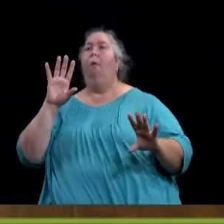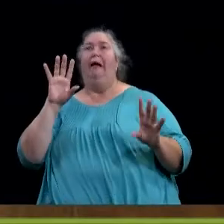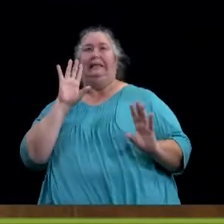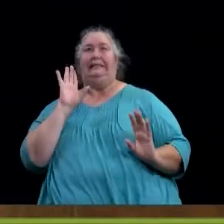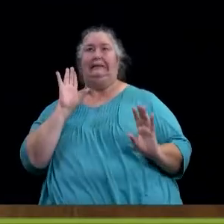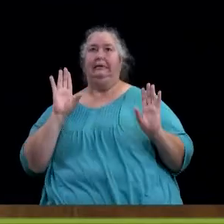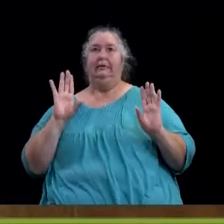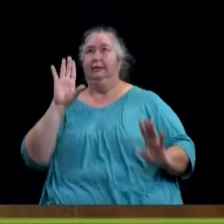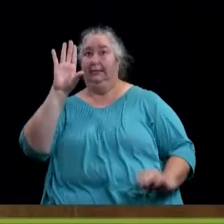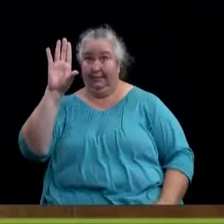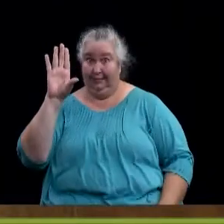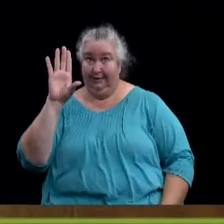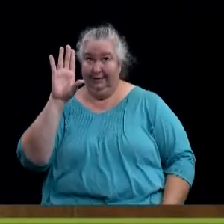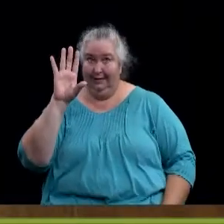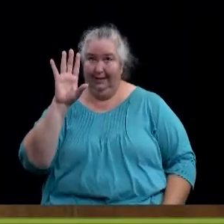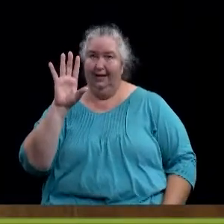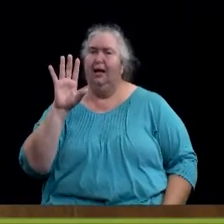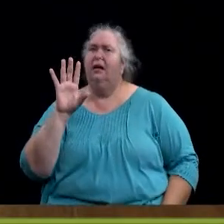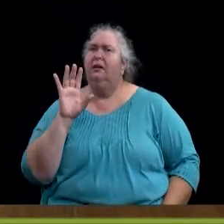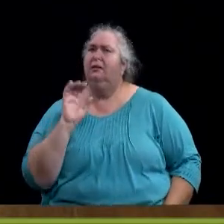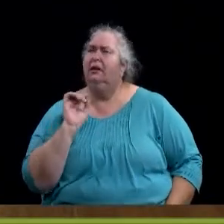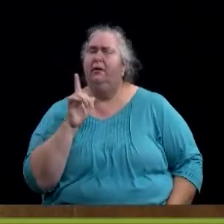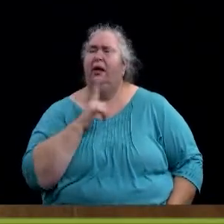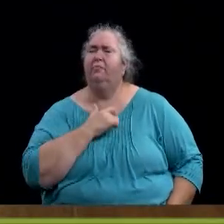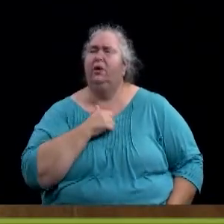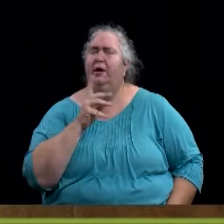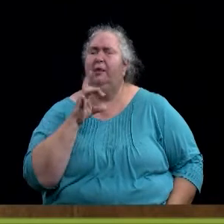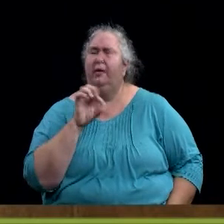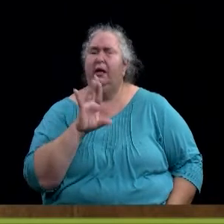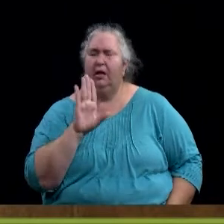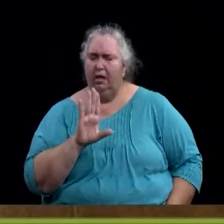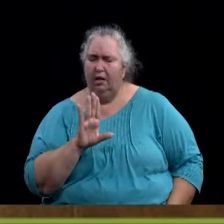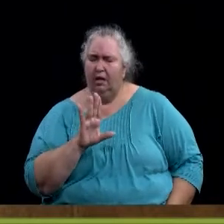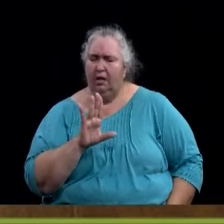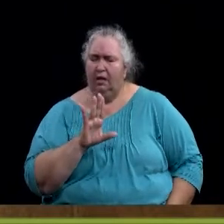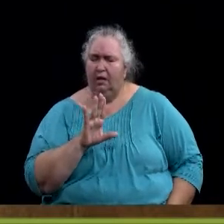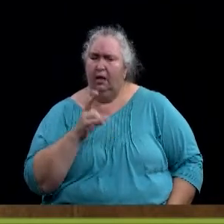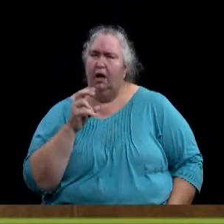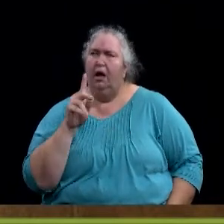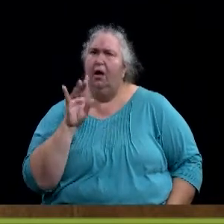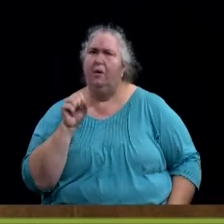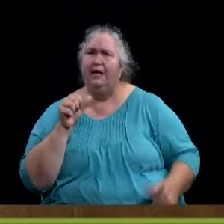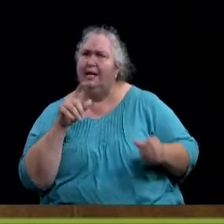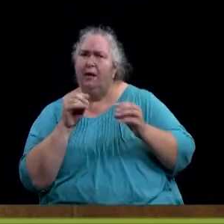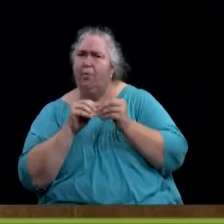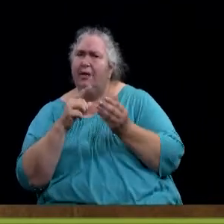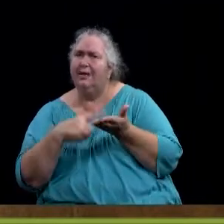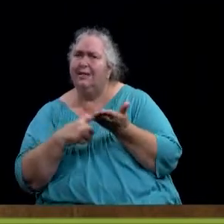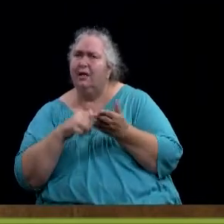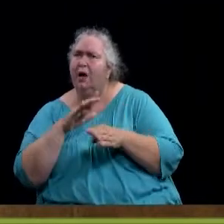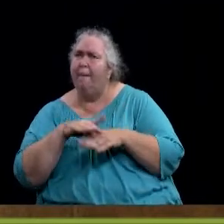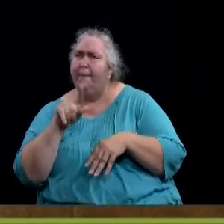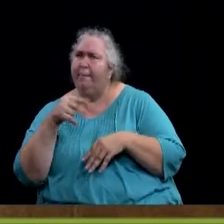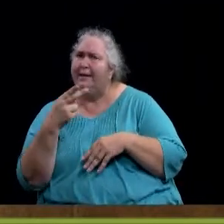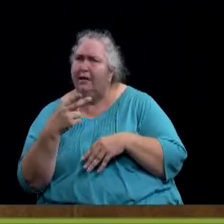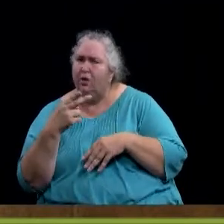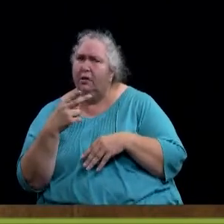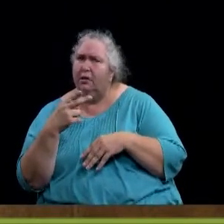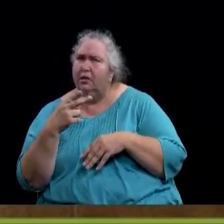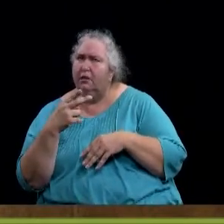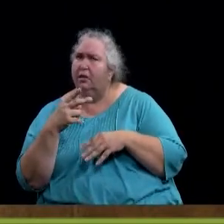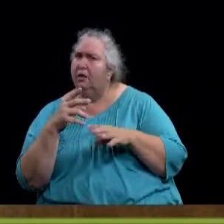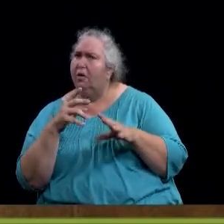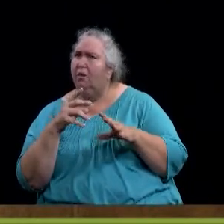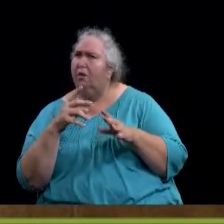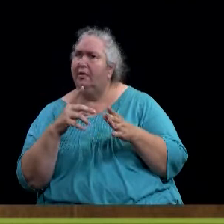sorry. But is there any more discussion on public hearings? Or I know Clint sometimes does that, but we're not doing that today,